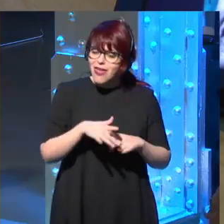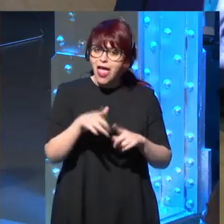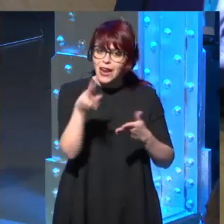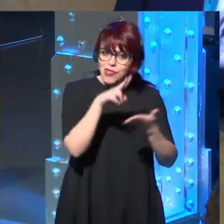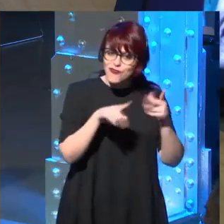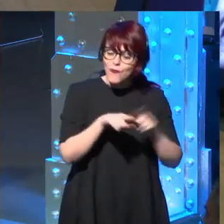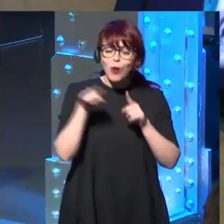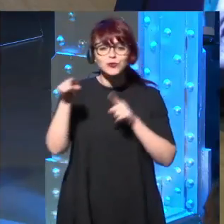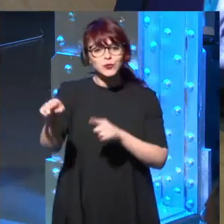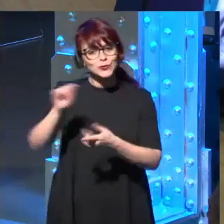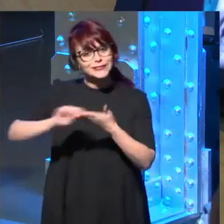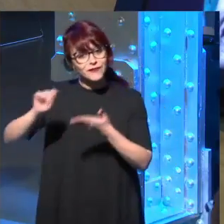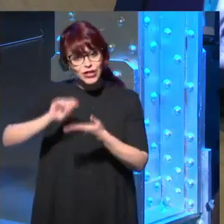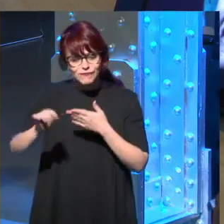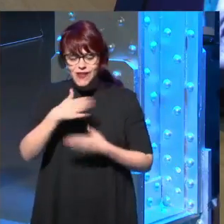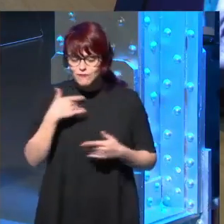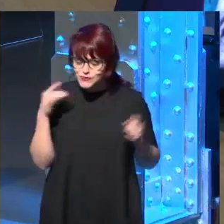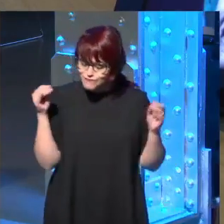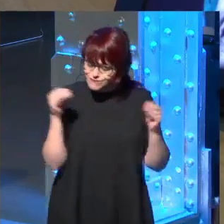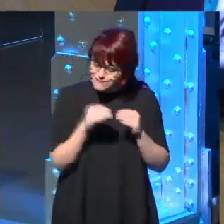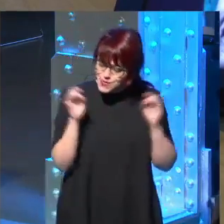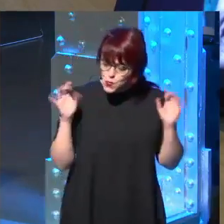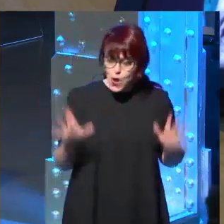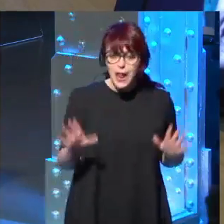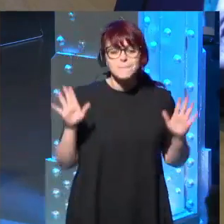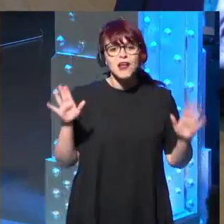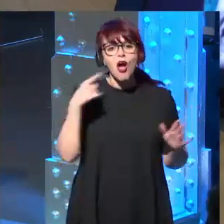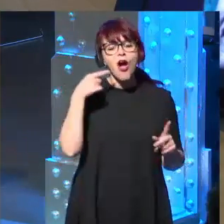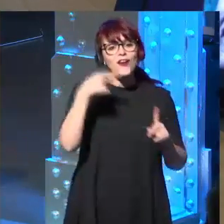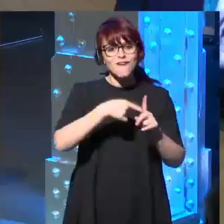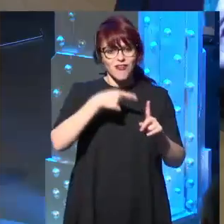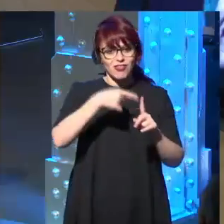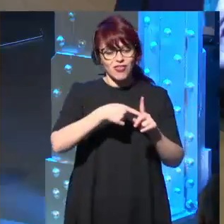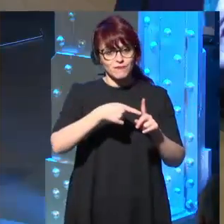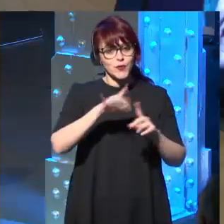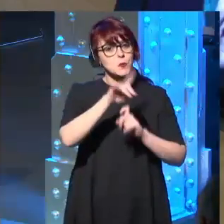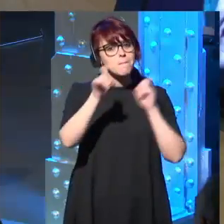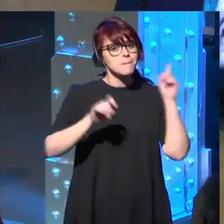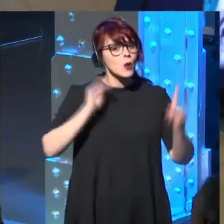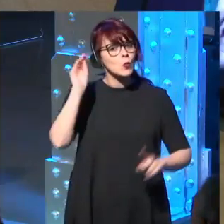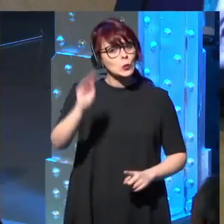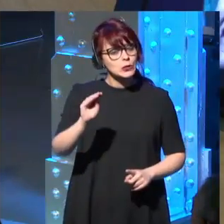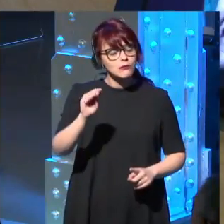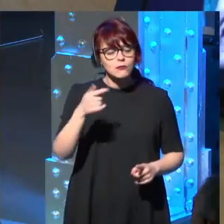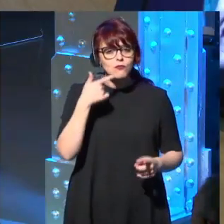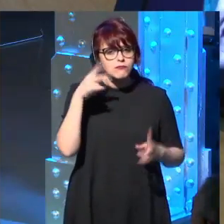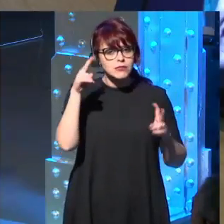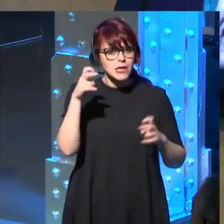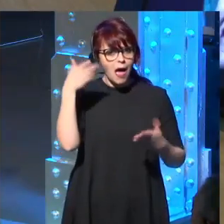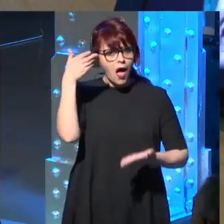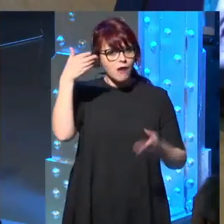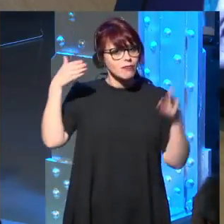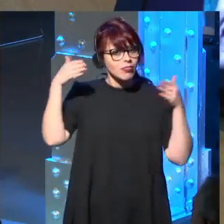But I'm going to refer to a very central question or